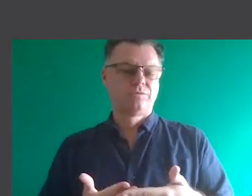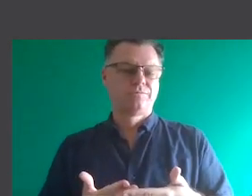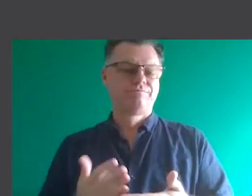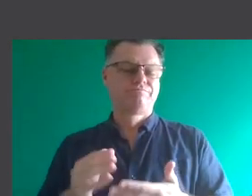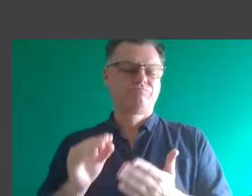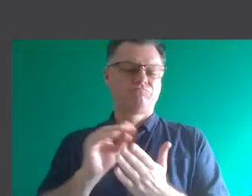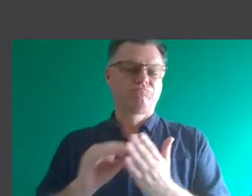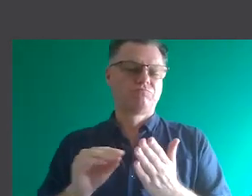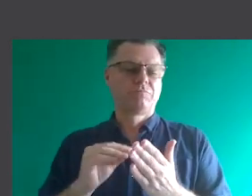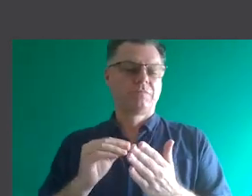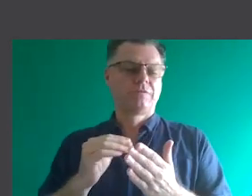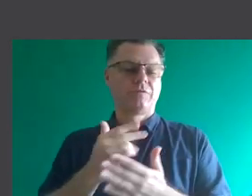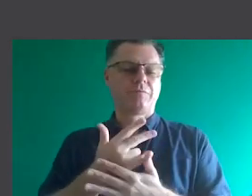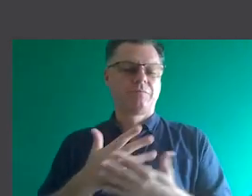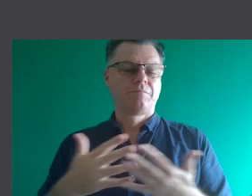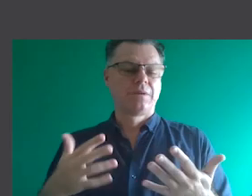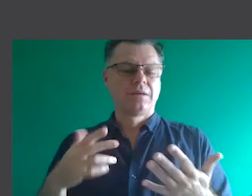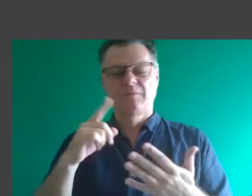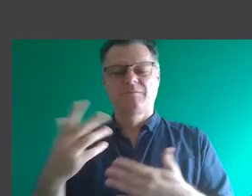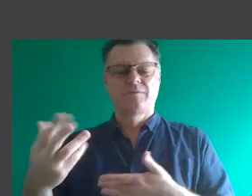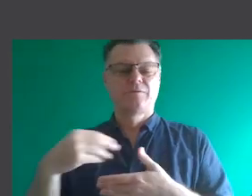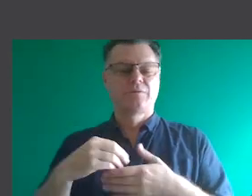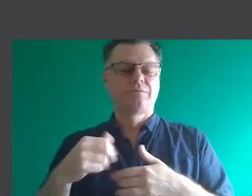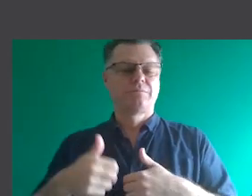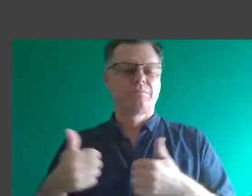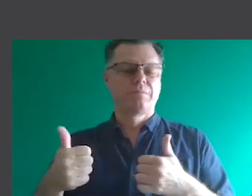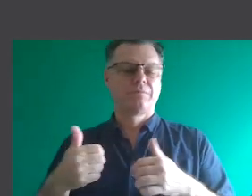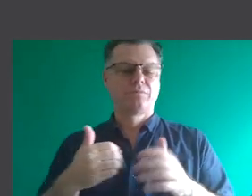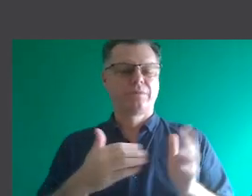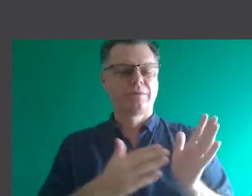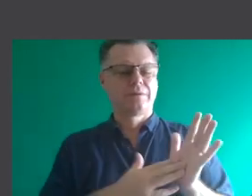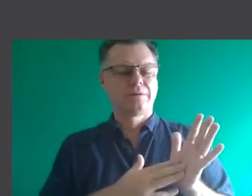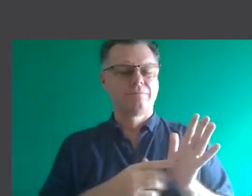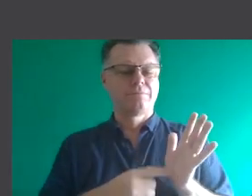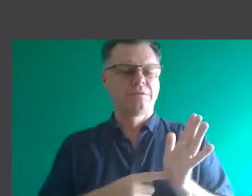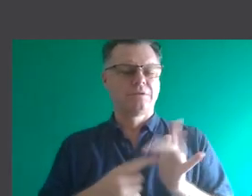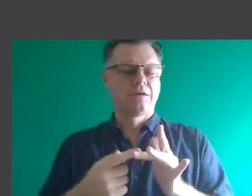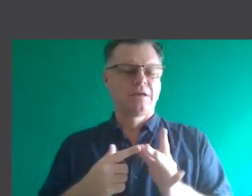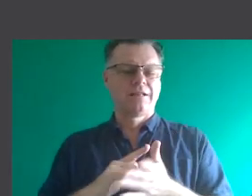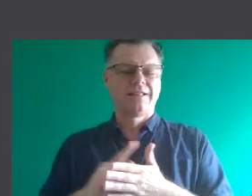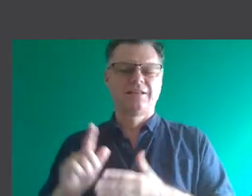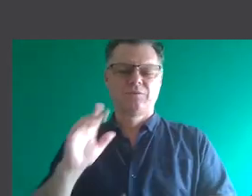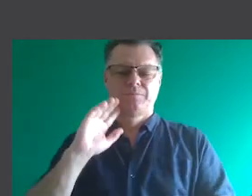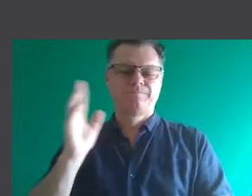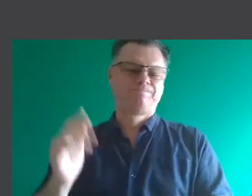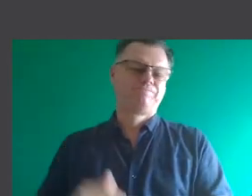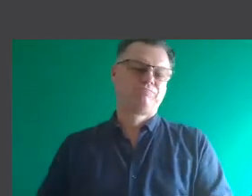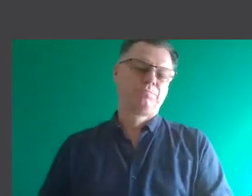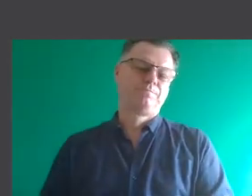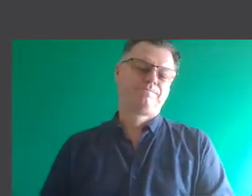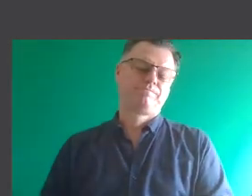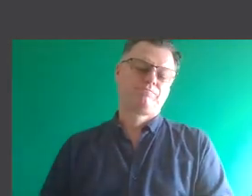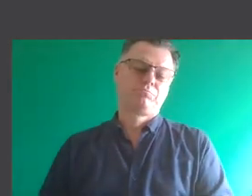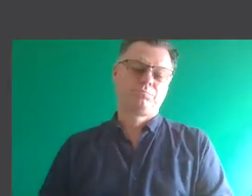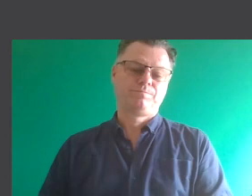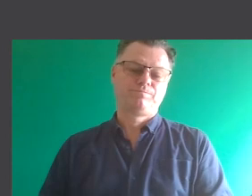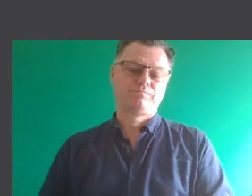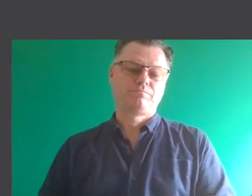this whole report has actually been the product of some great engagement with the MTO, that we'll hear from